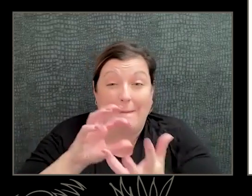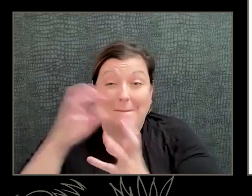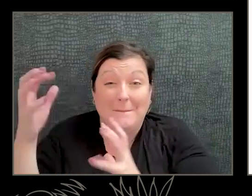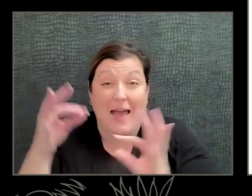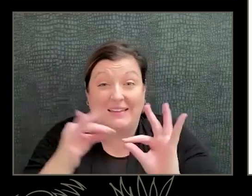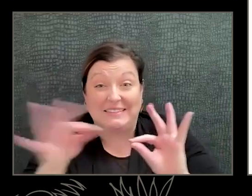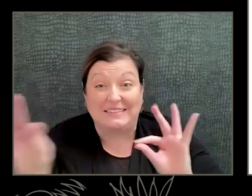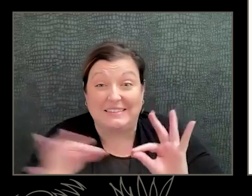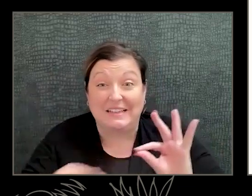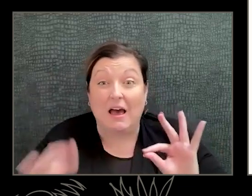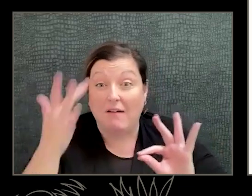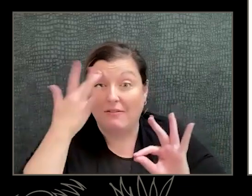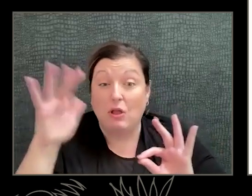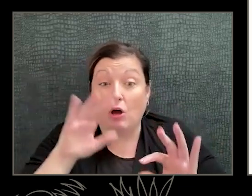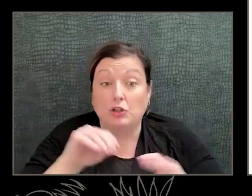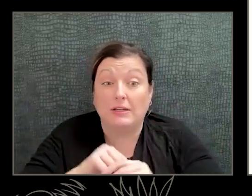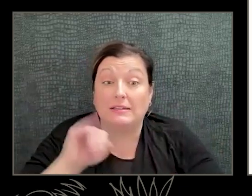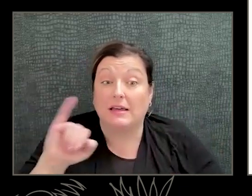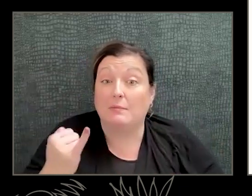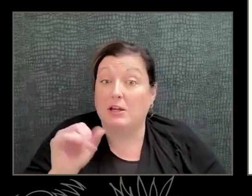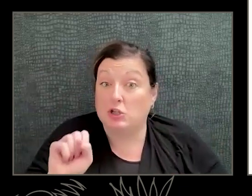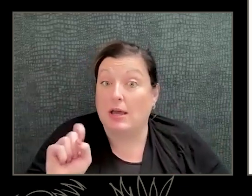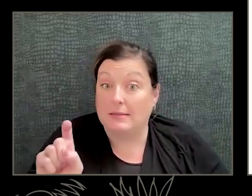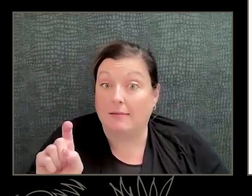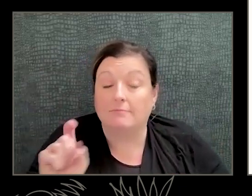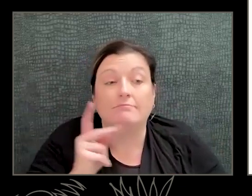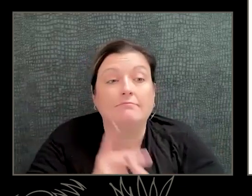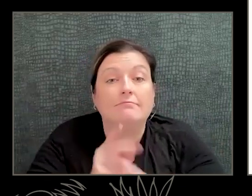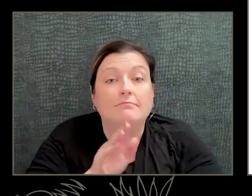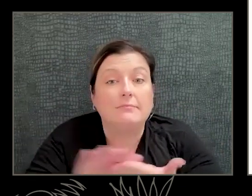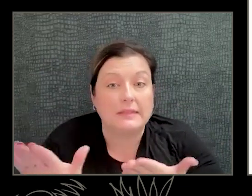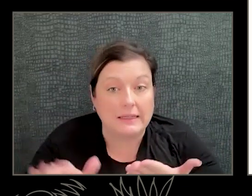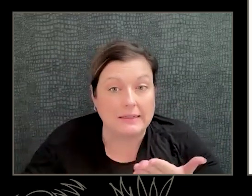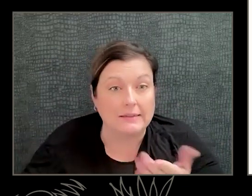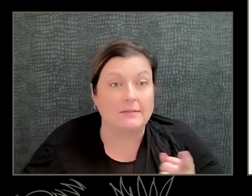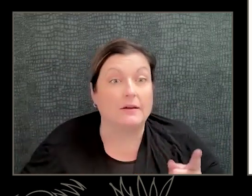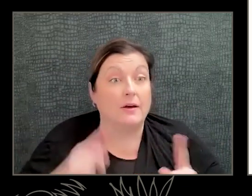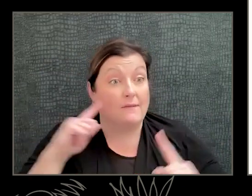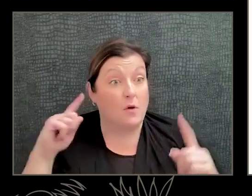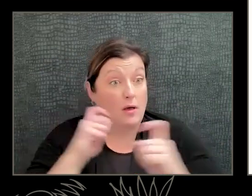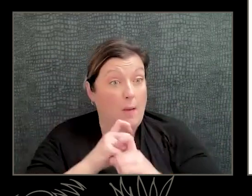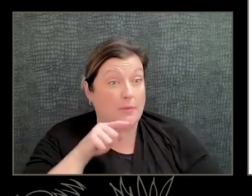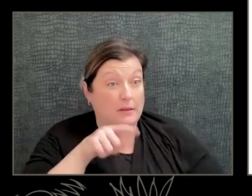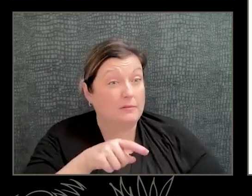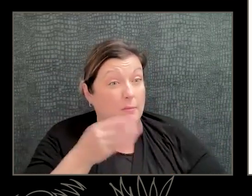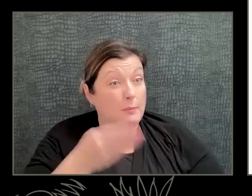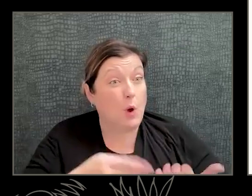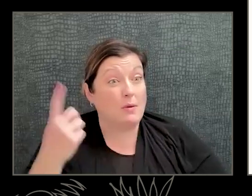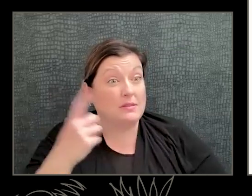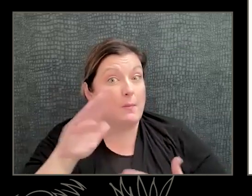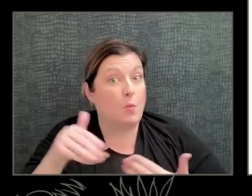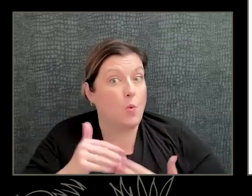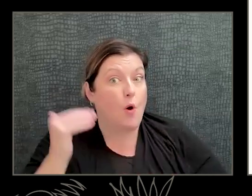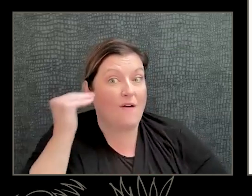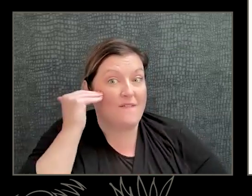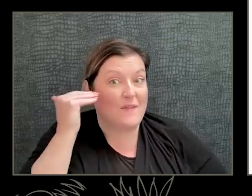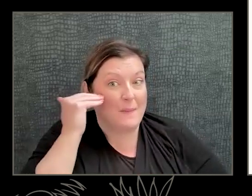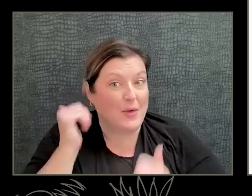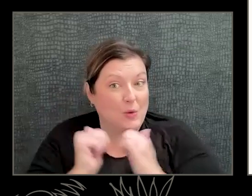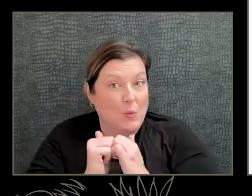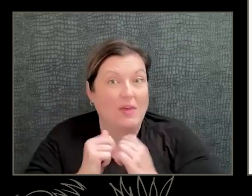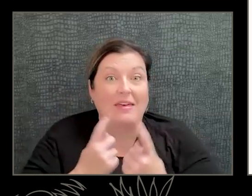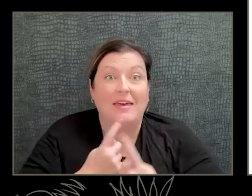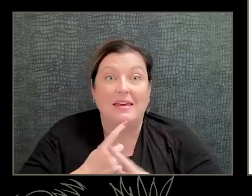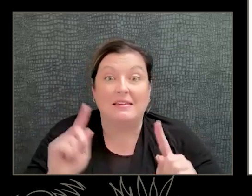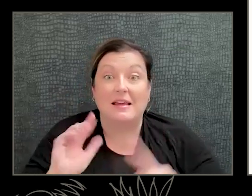logic inside of my JSX. It keeps it clean. So in terms of complexity, this is probably something that we're all familiar with, just